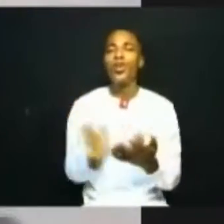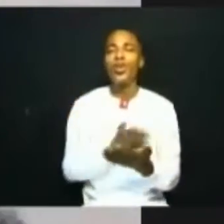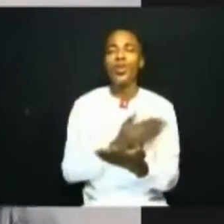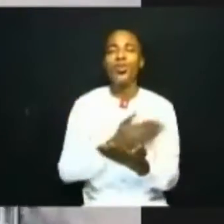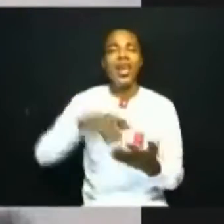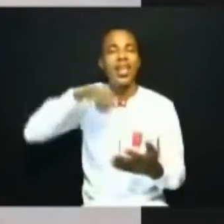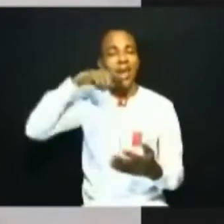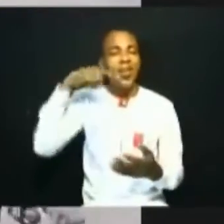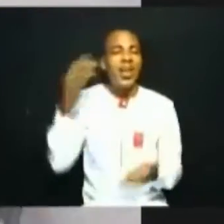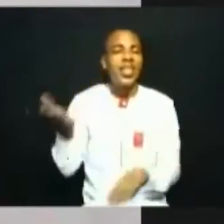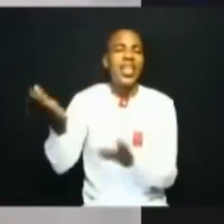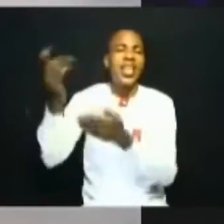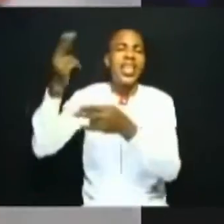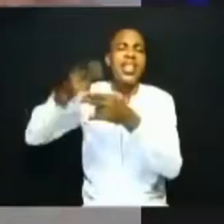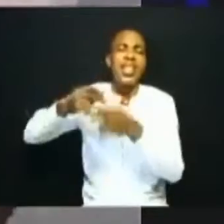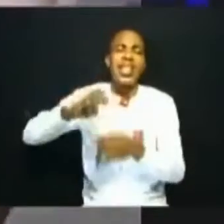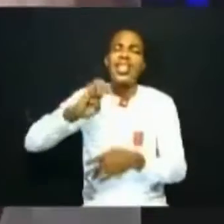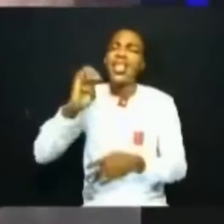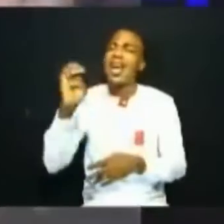Monto jom de de.